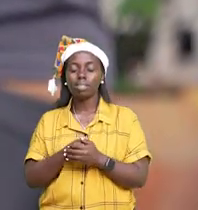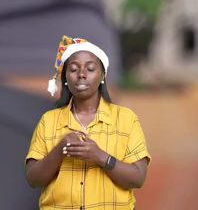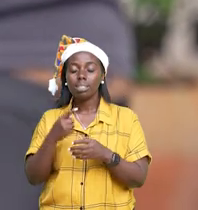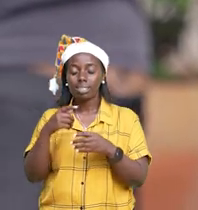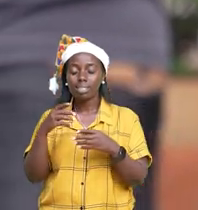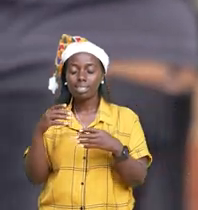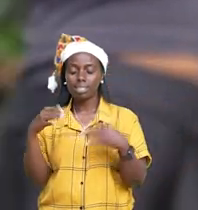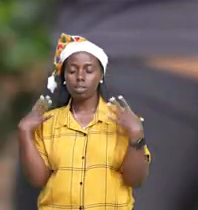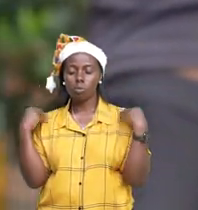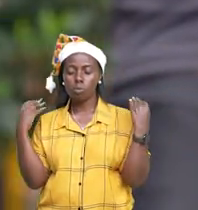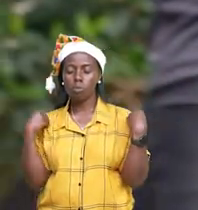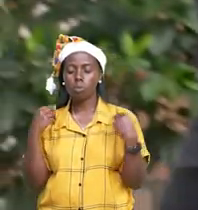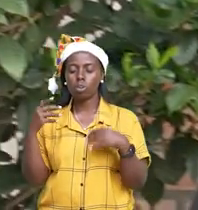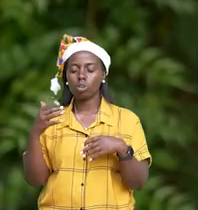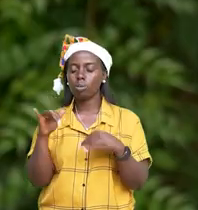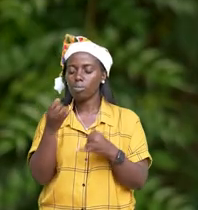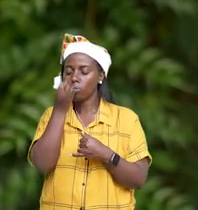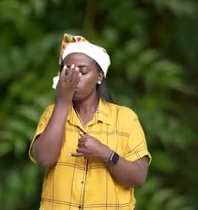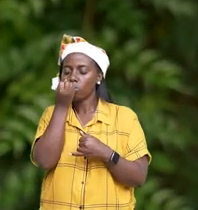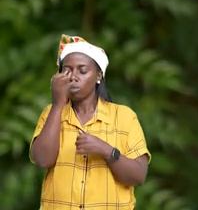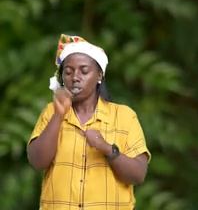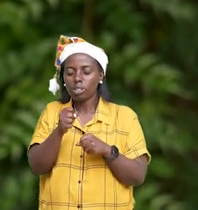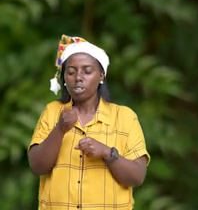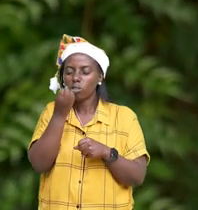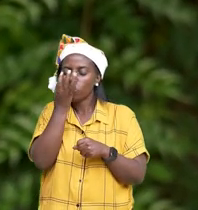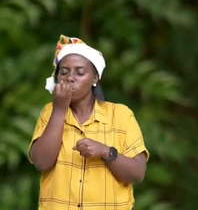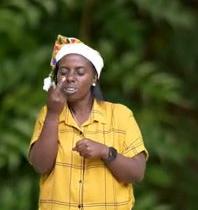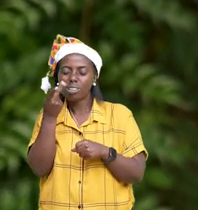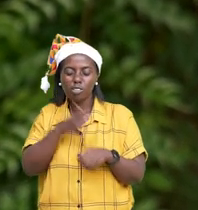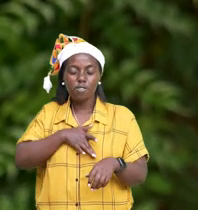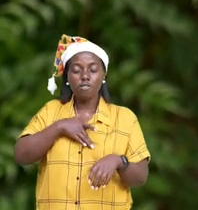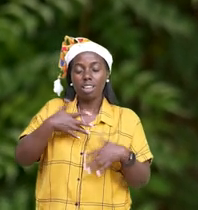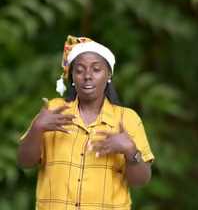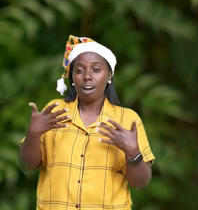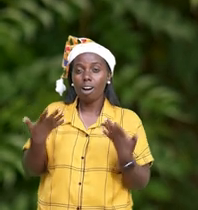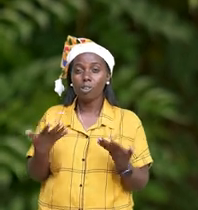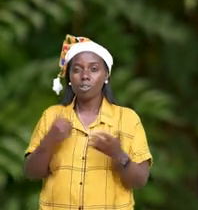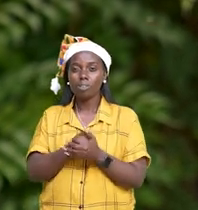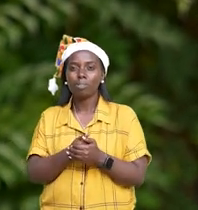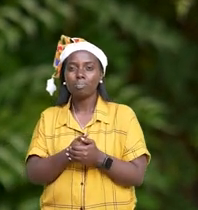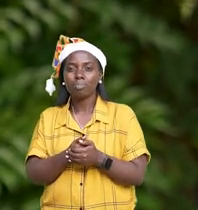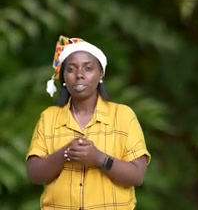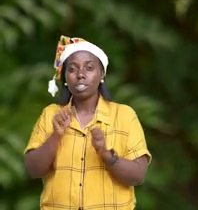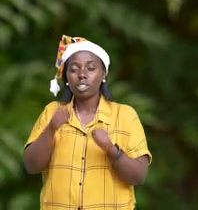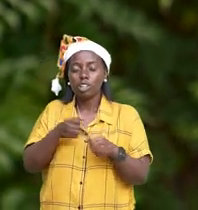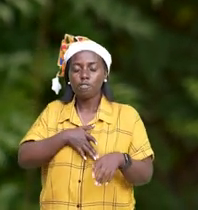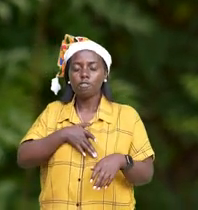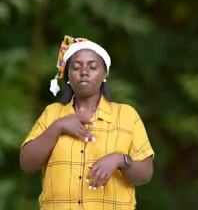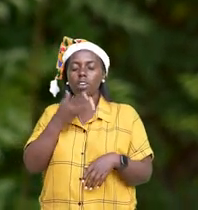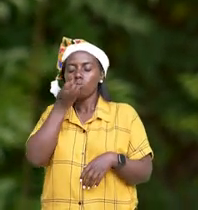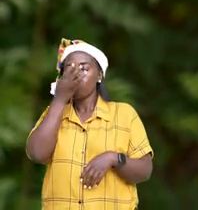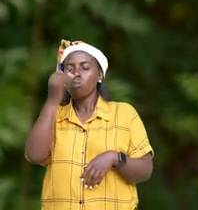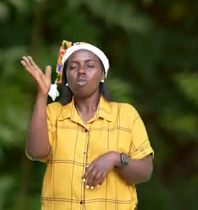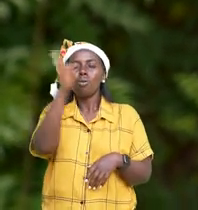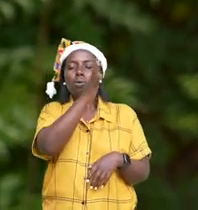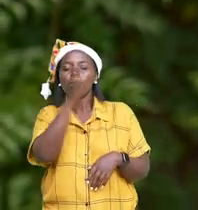in this magical garden. Can you feel the grass beneath your feet? Can you feel the fresh